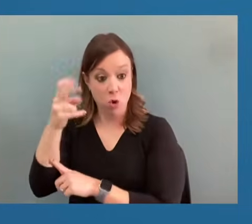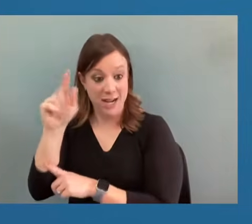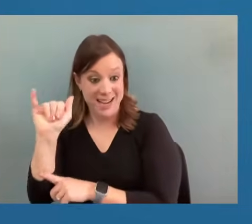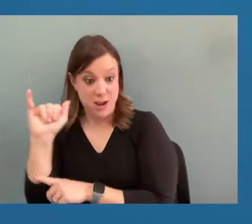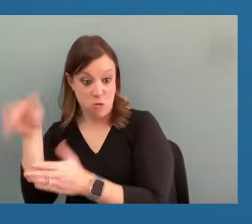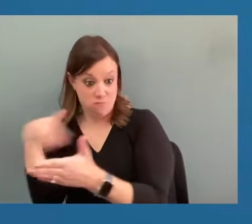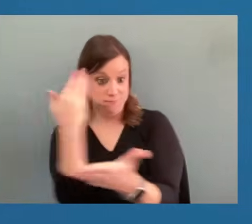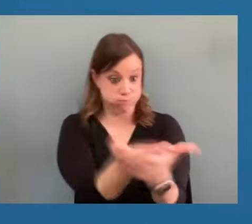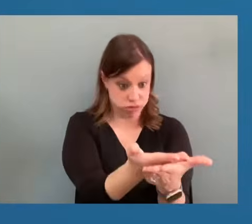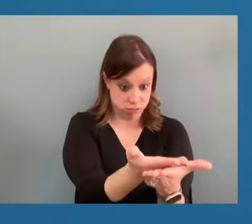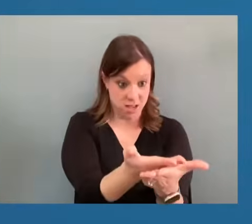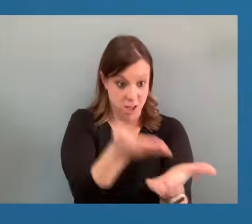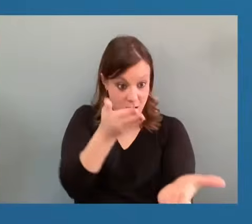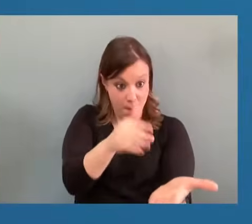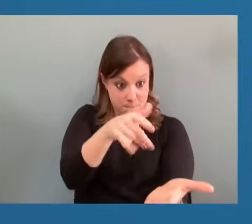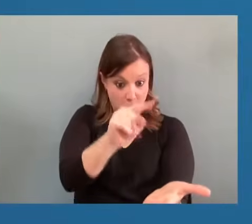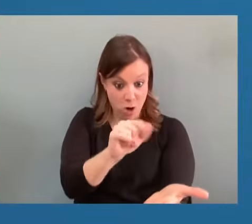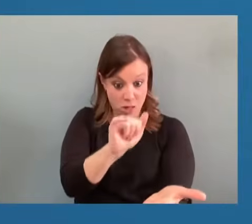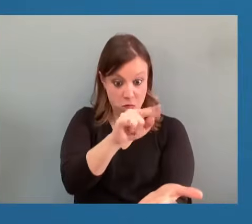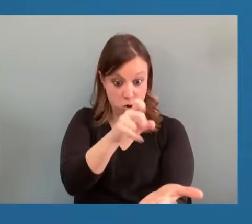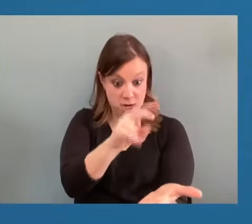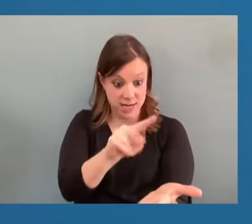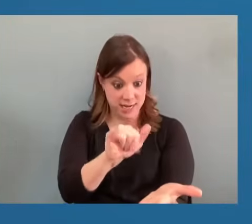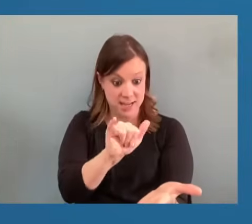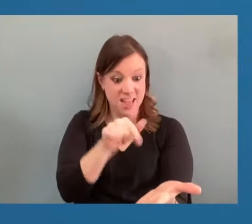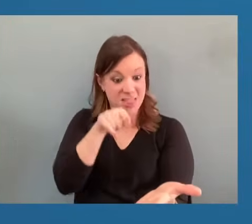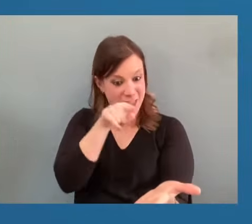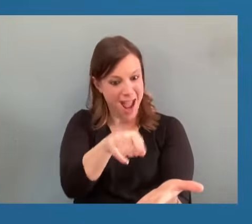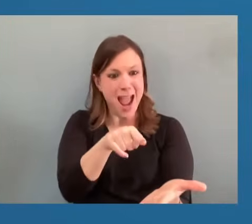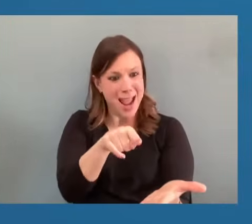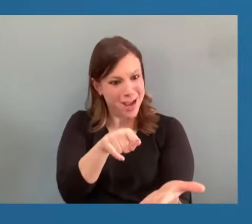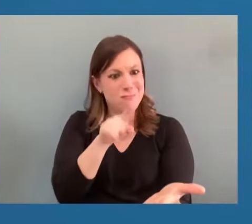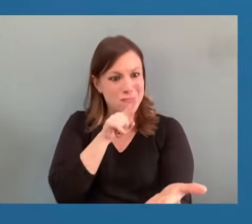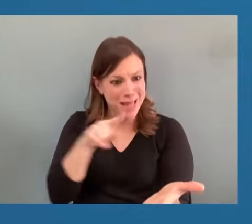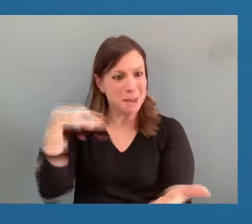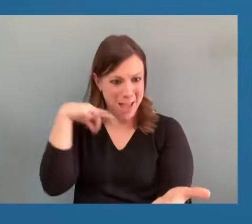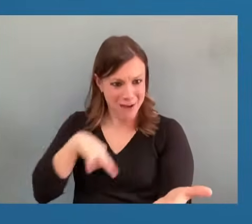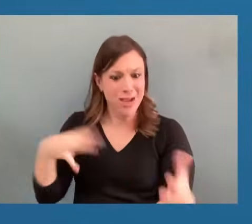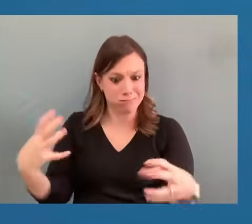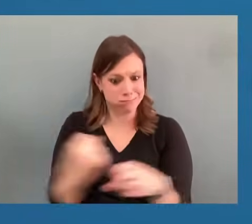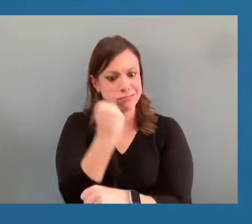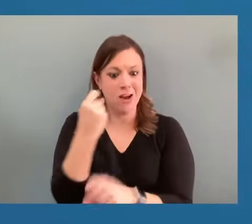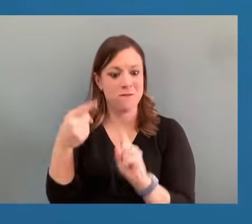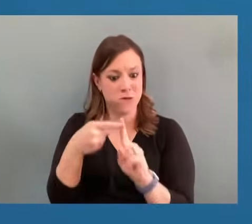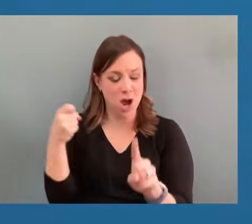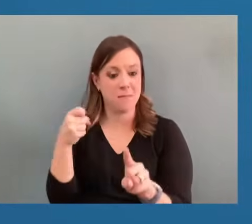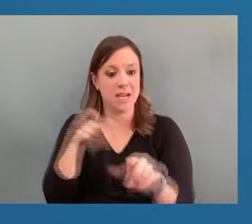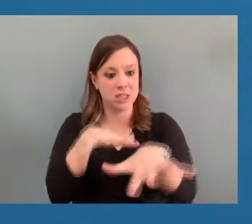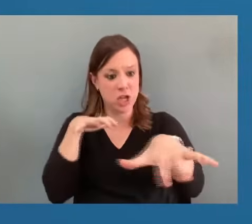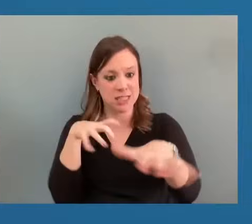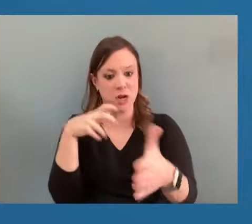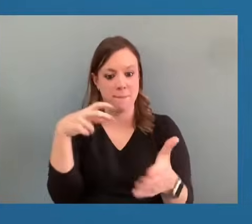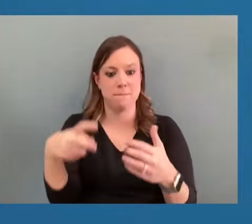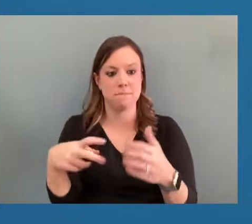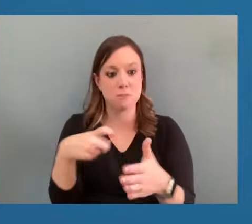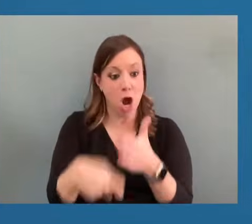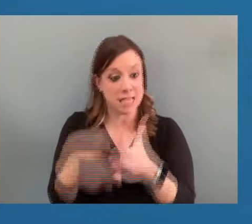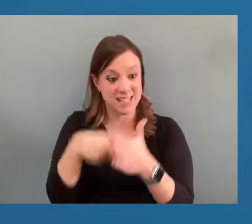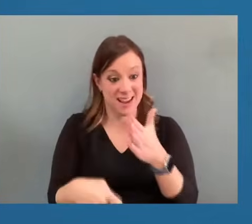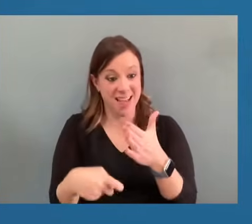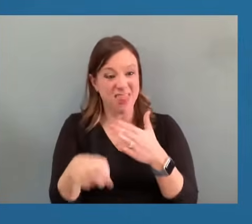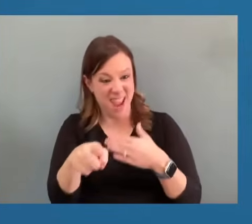And 100% of congestion pricing net revenue is going to the MTA's capital program. This not only improves commutes, it